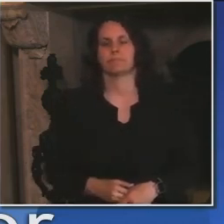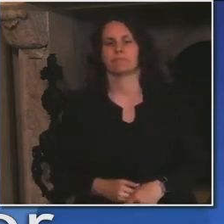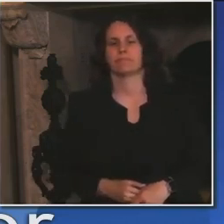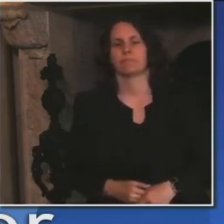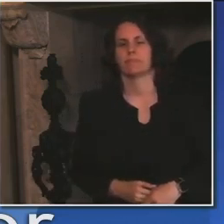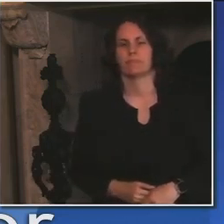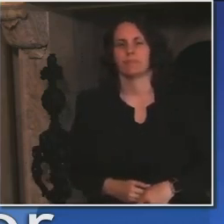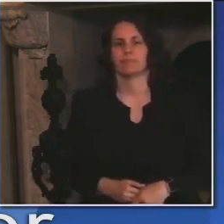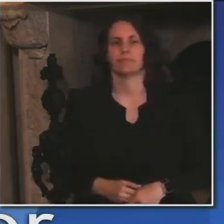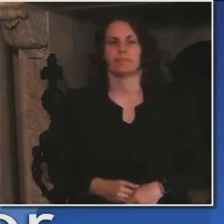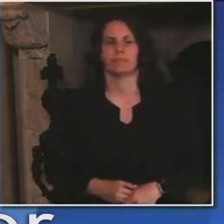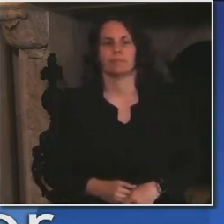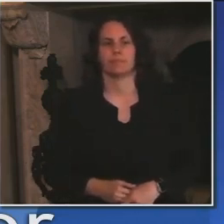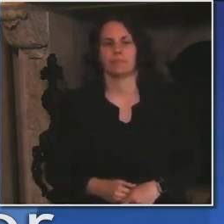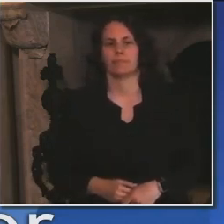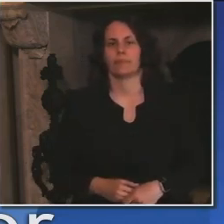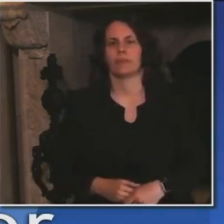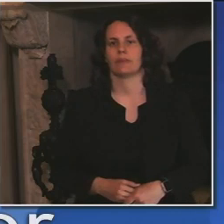WISC?